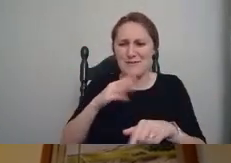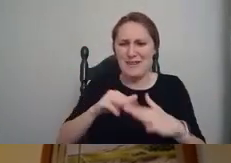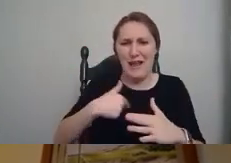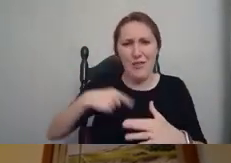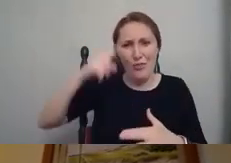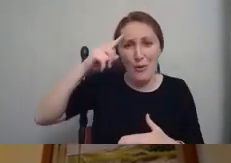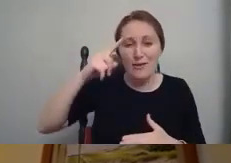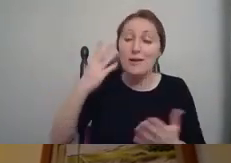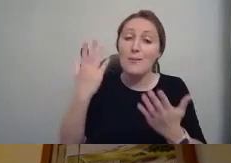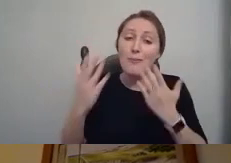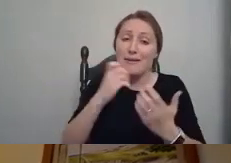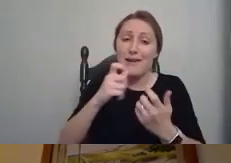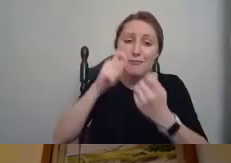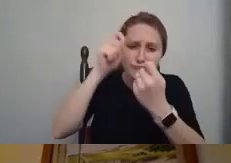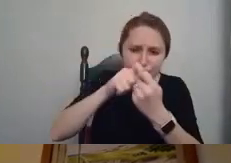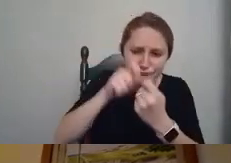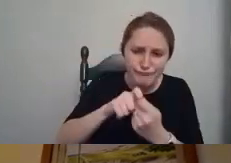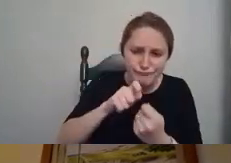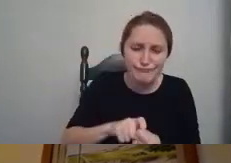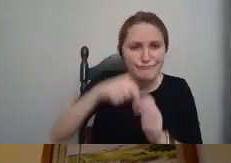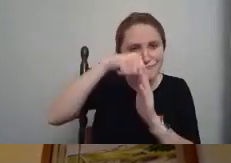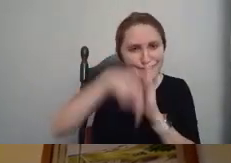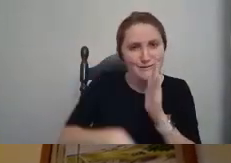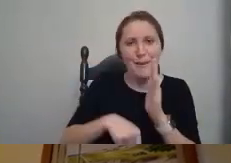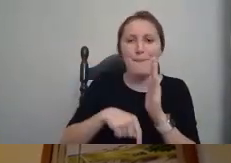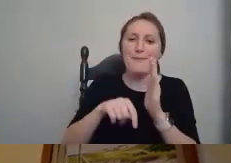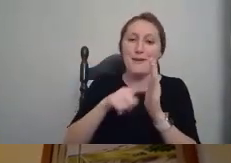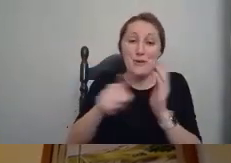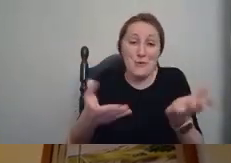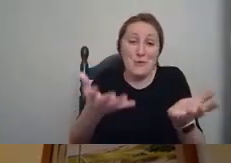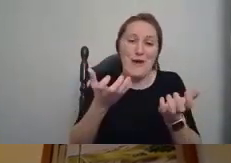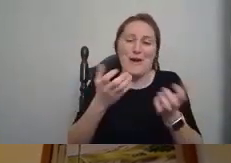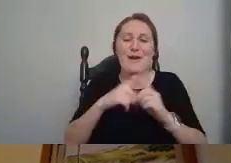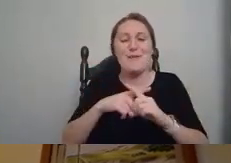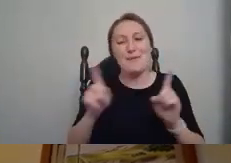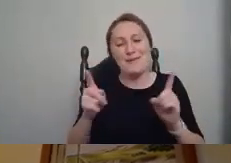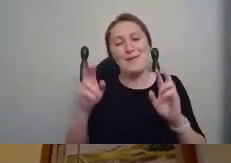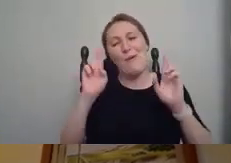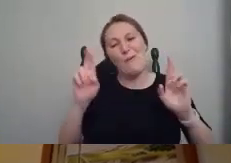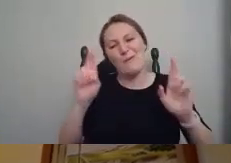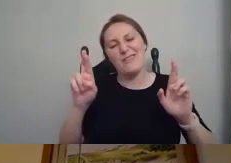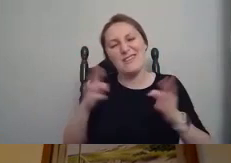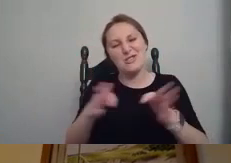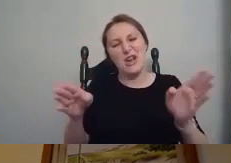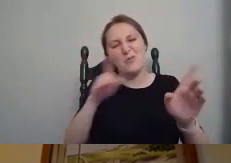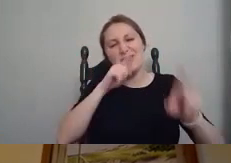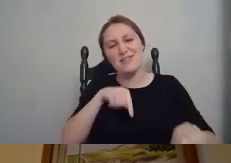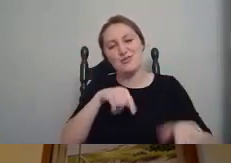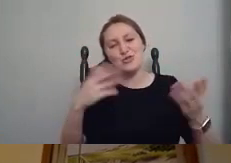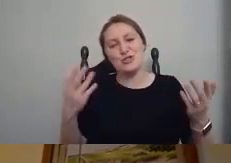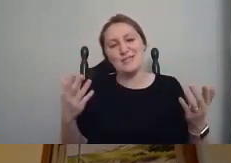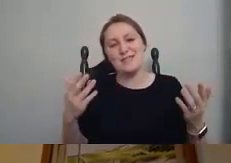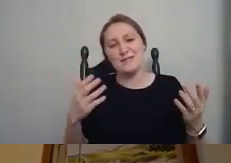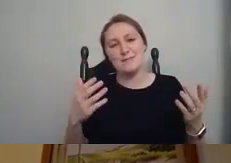to the level of specificity that everybody wants, but hopefully the general answers that we were able to